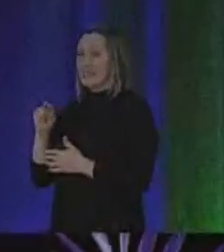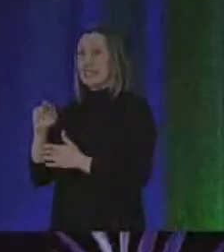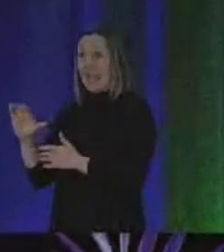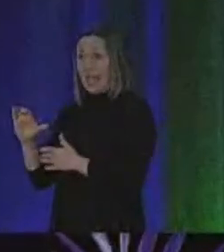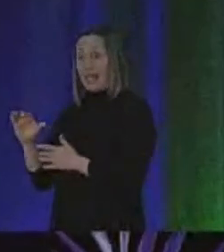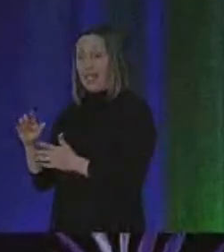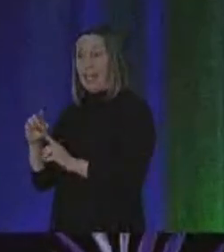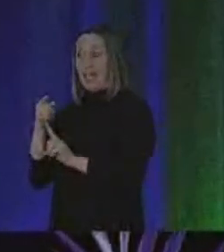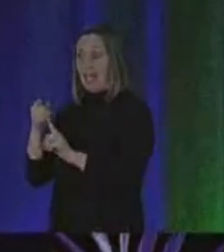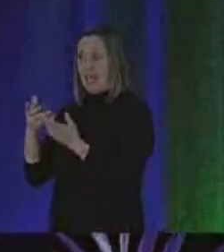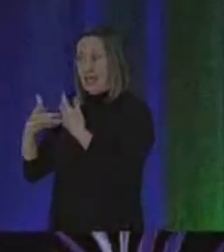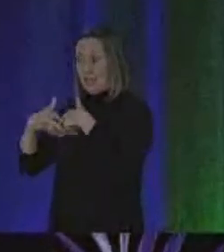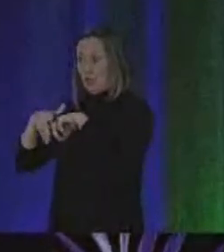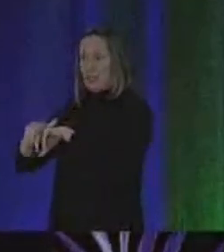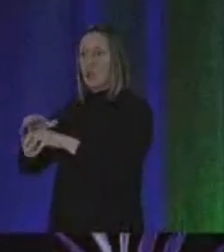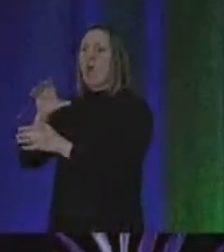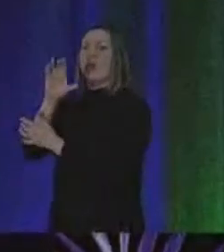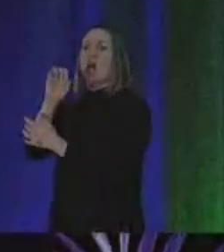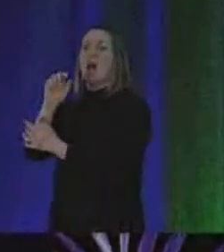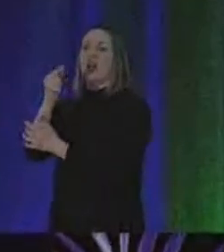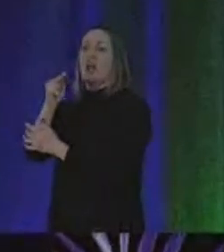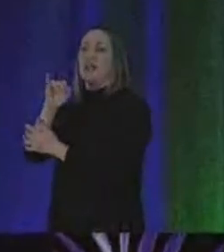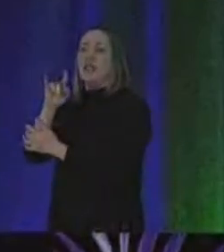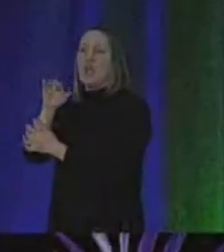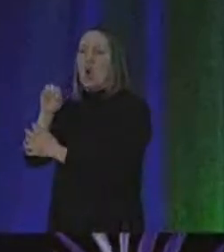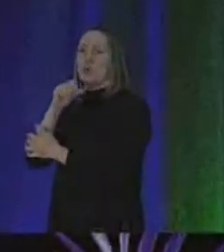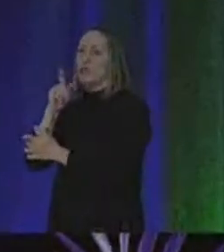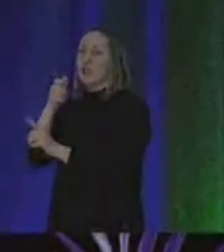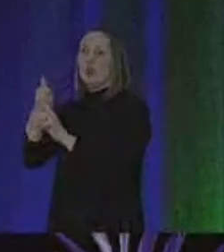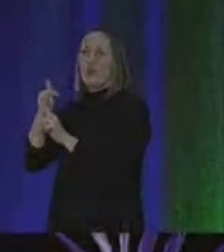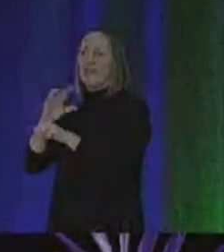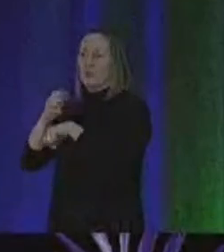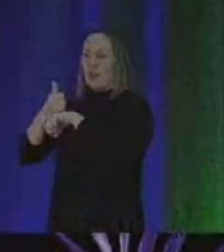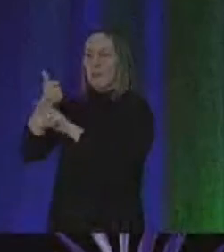Cognito. So you don't have to wire that part up